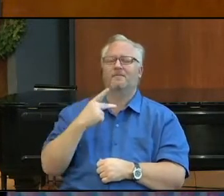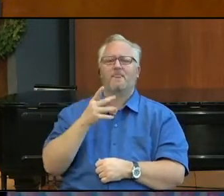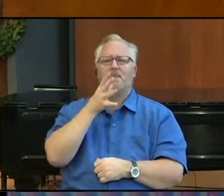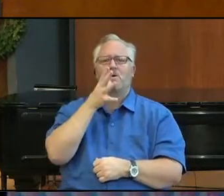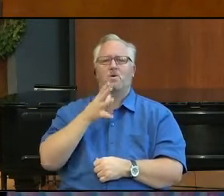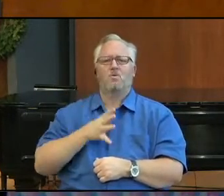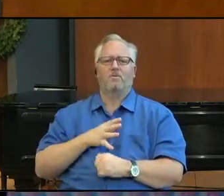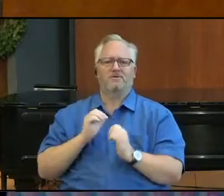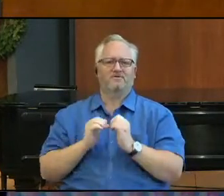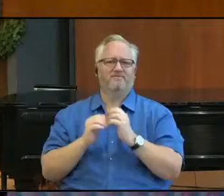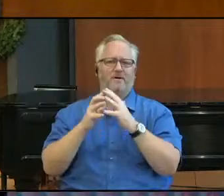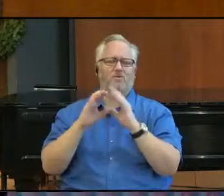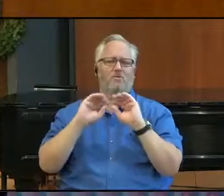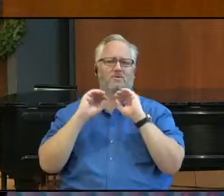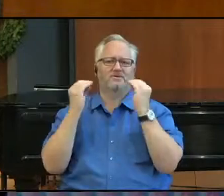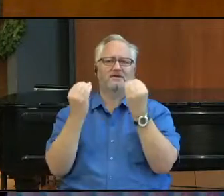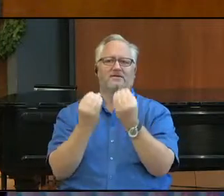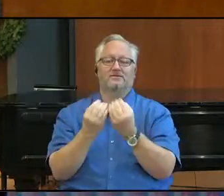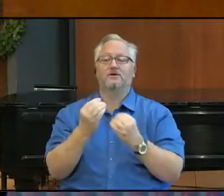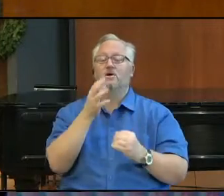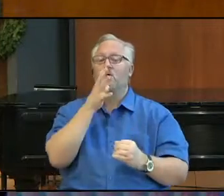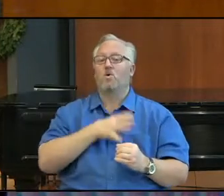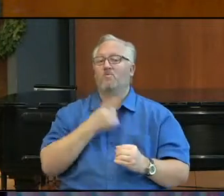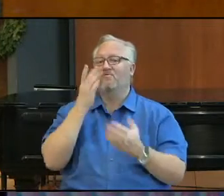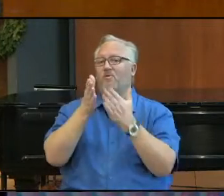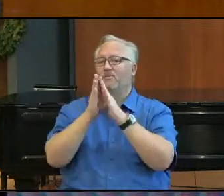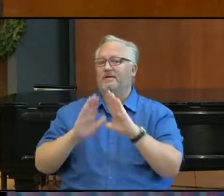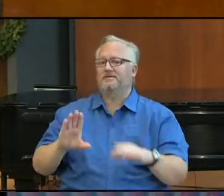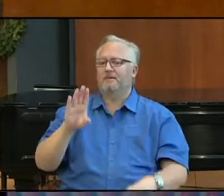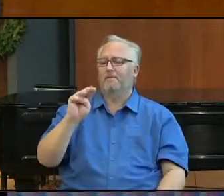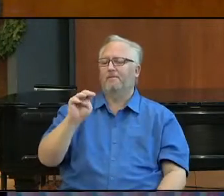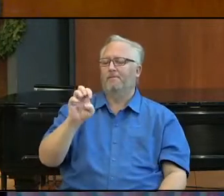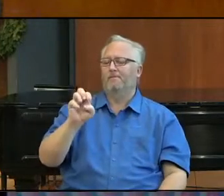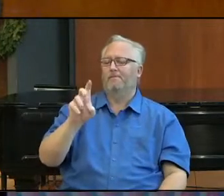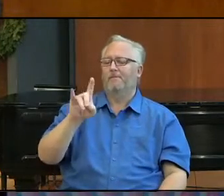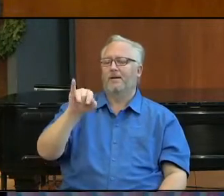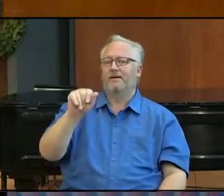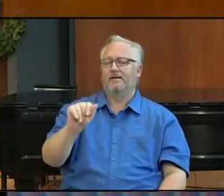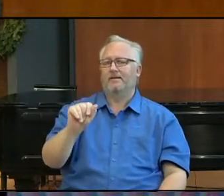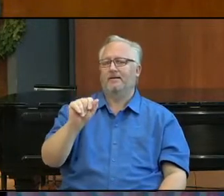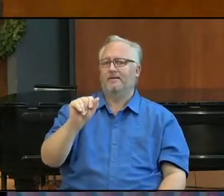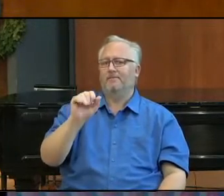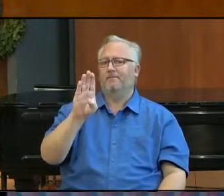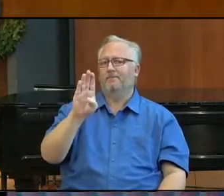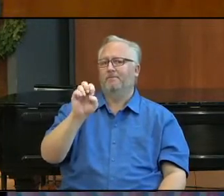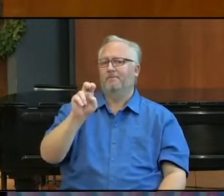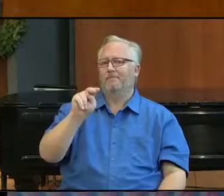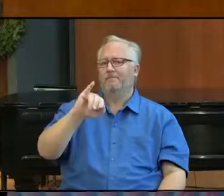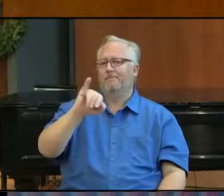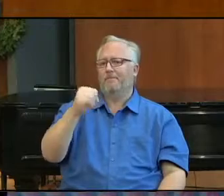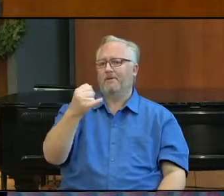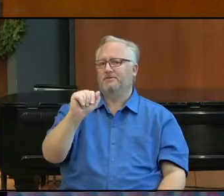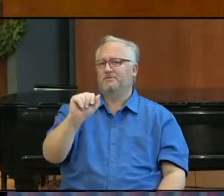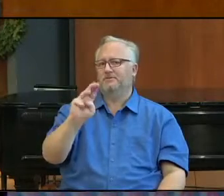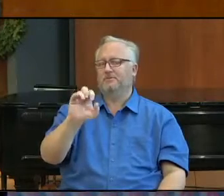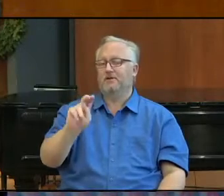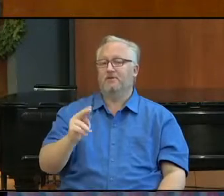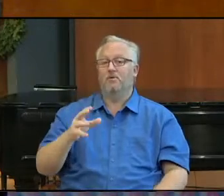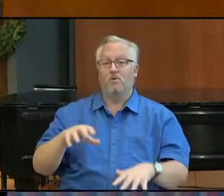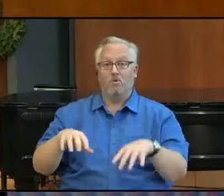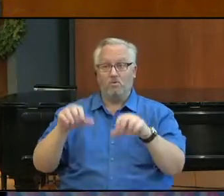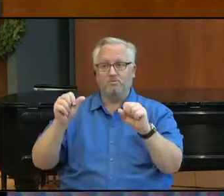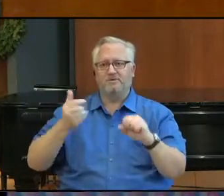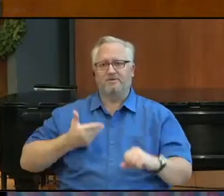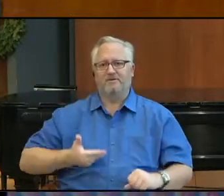women, Women for Peace, founded by Medea Benjamin. We are sponsoring and hosting and inviting you to a